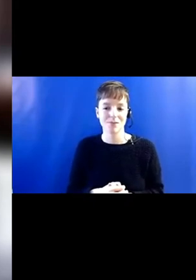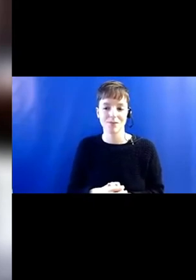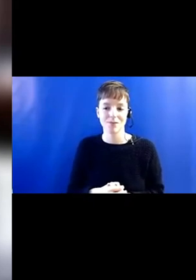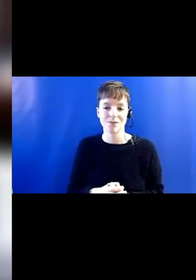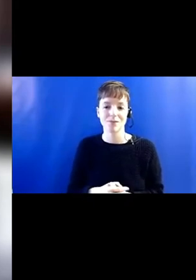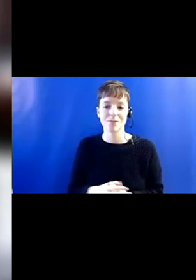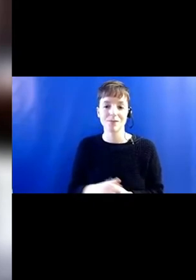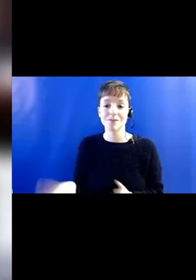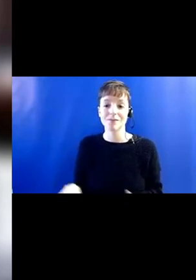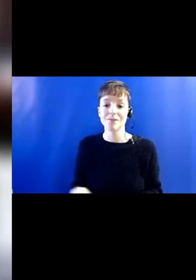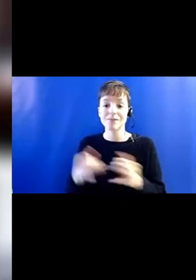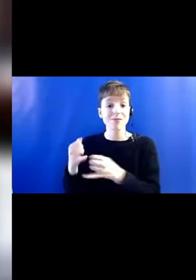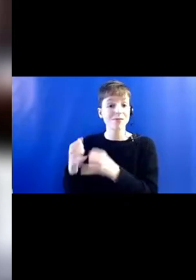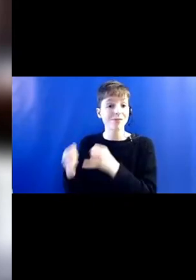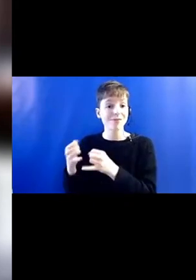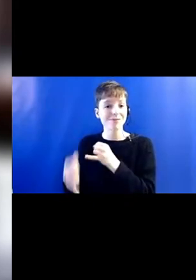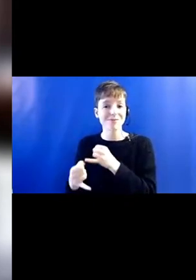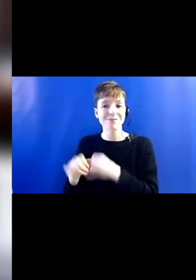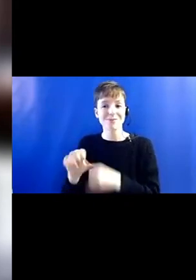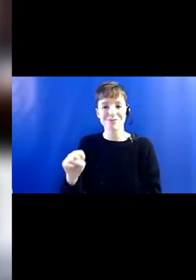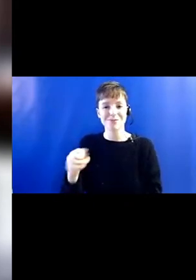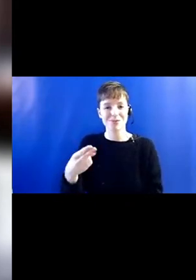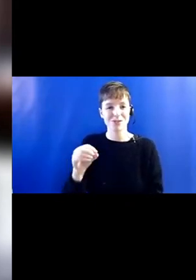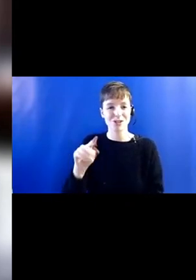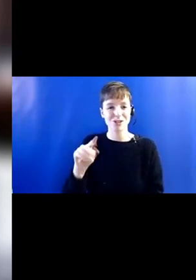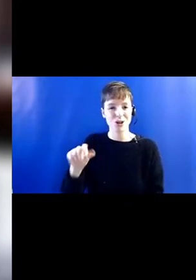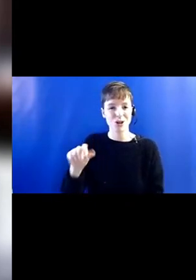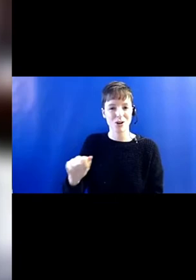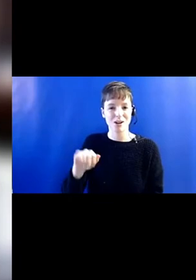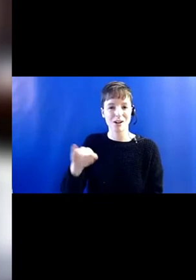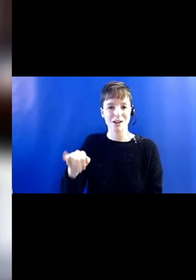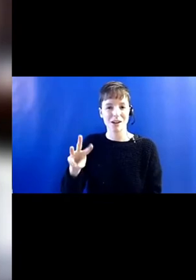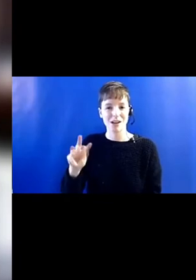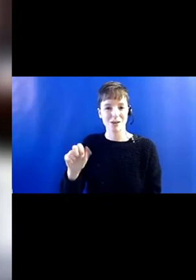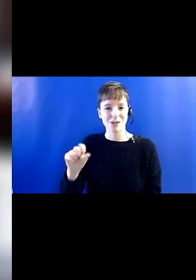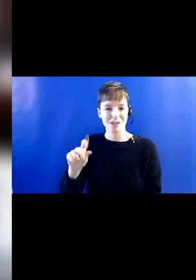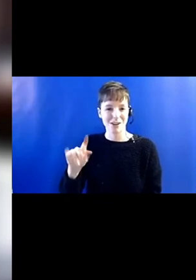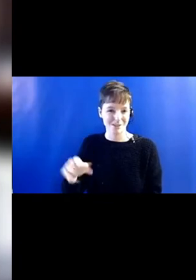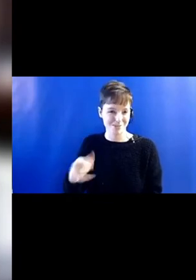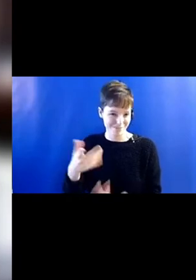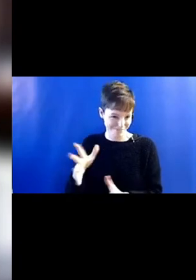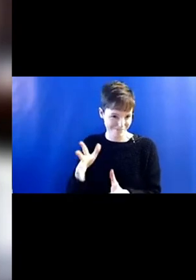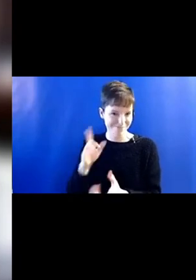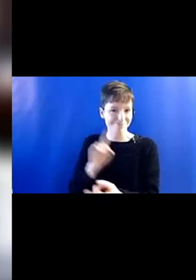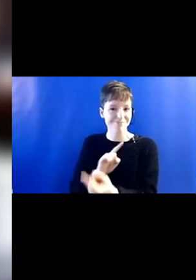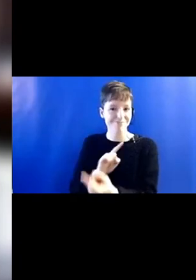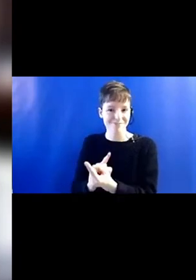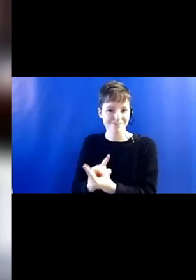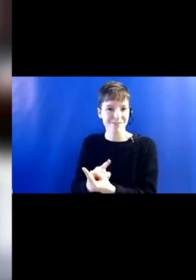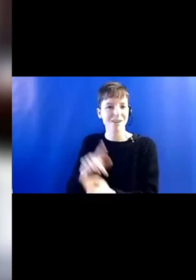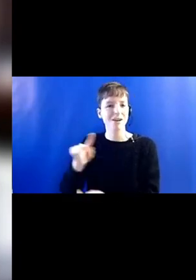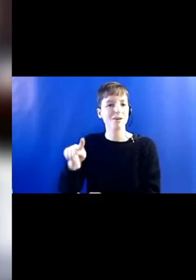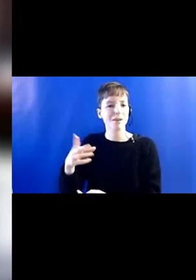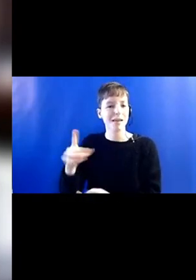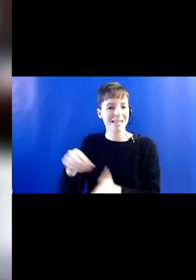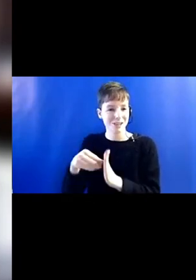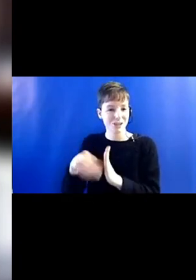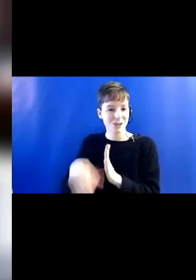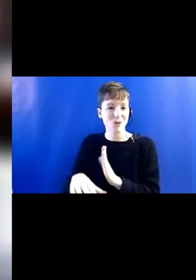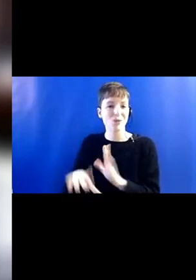And finally, Shota Iwasaki, whom you met a moment ago, a PhD candidate in the Department of Asian Studies.